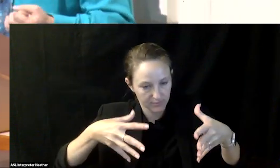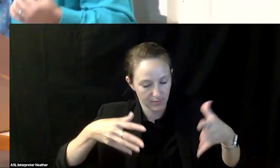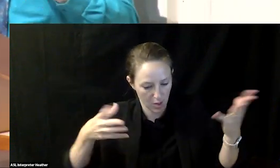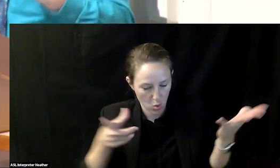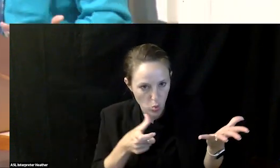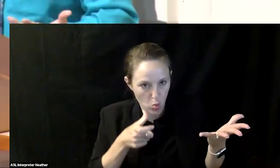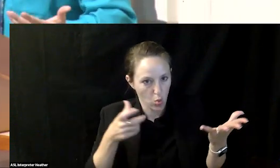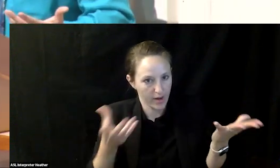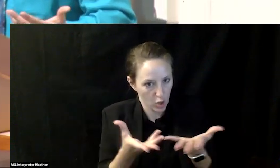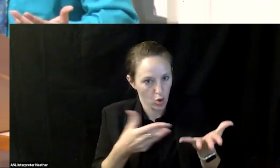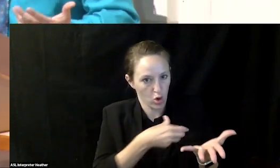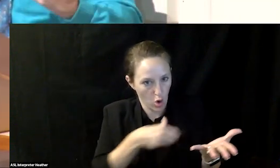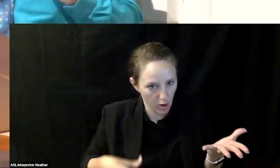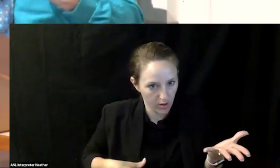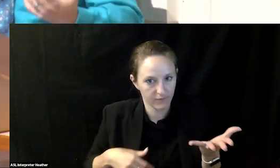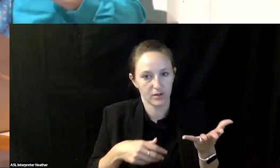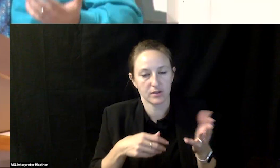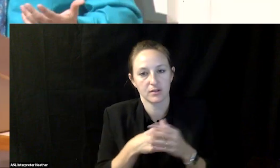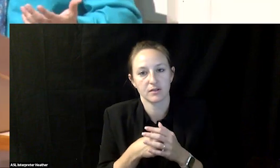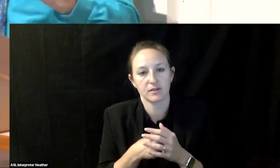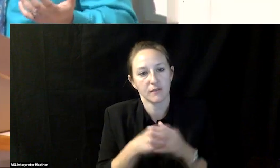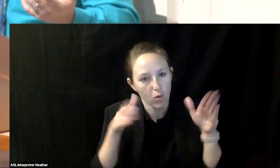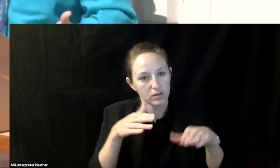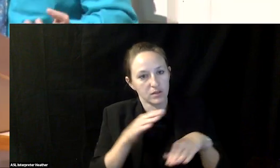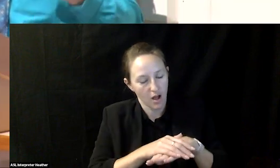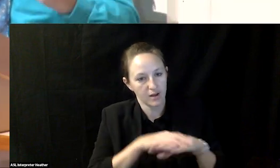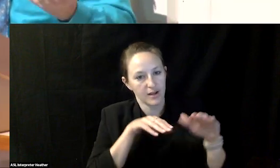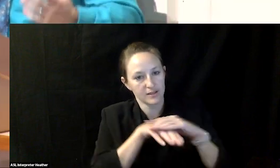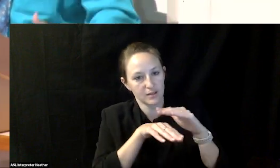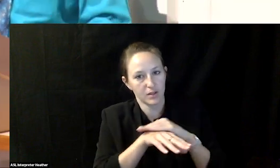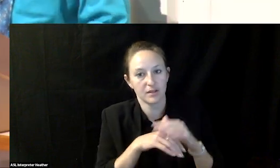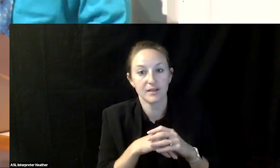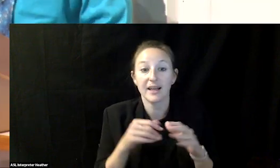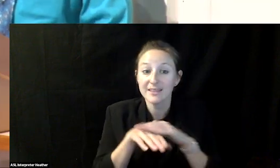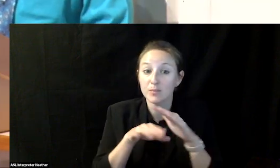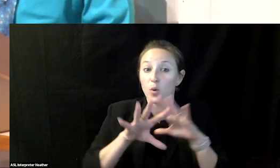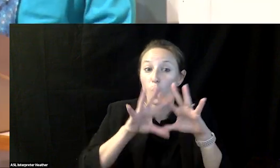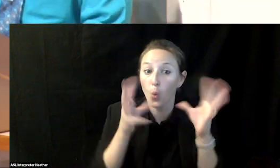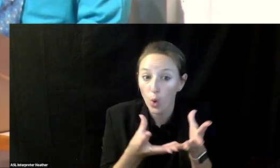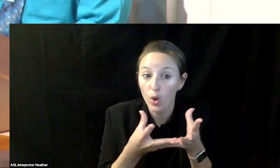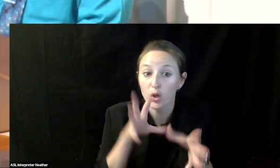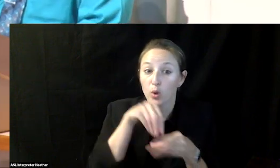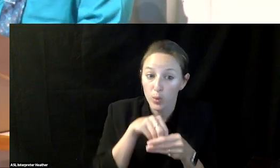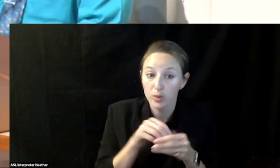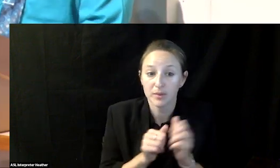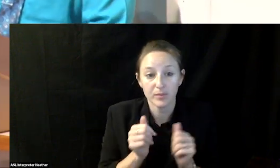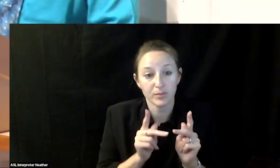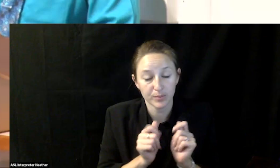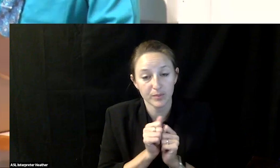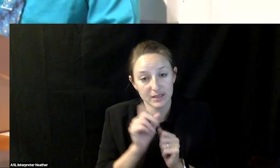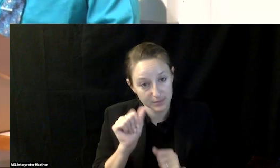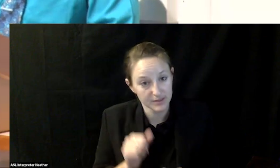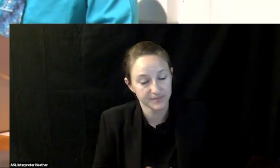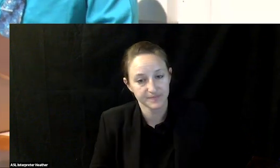work, sharing their research and teaching with the world. The accessible world includes those people with disabilities.